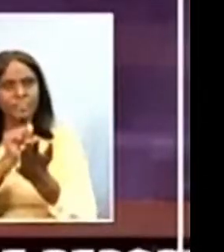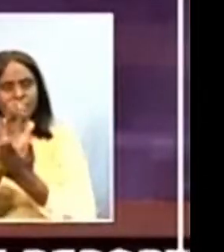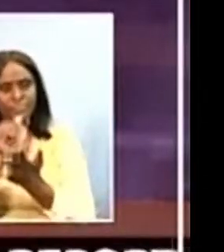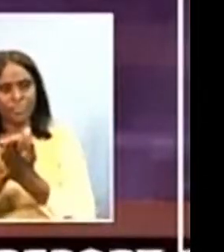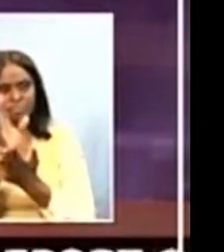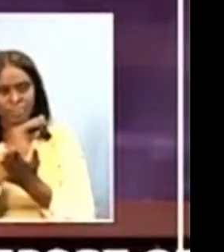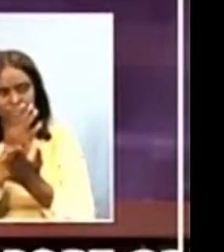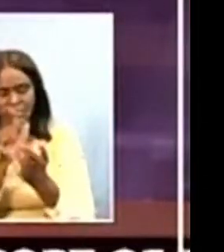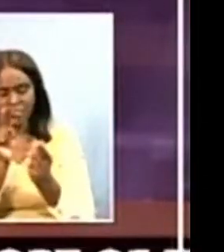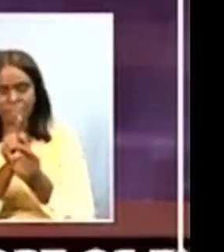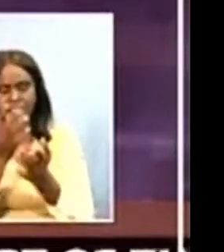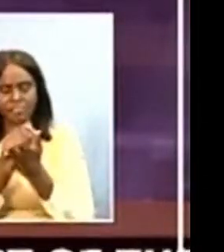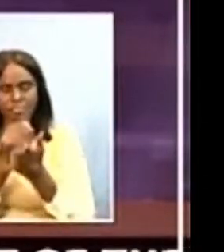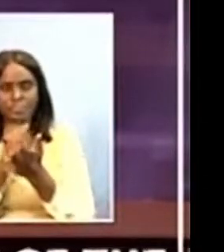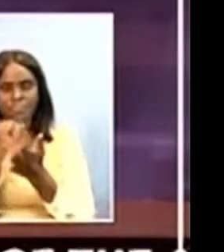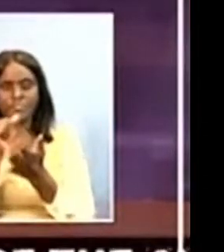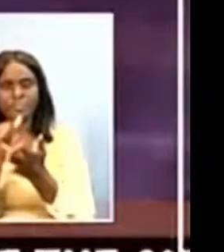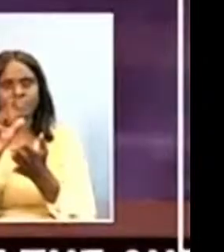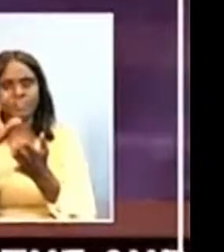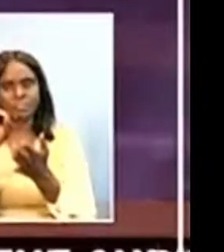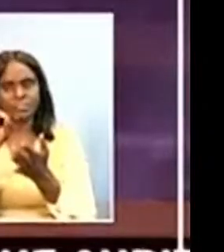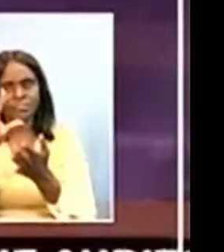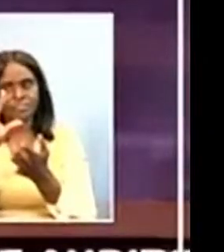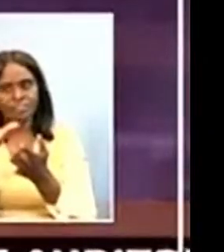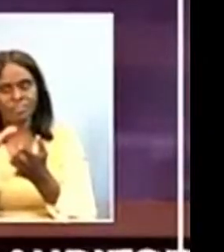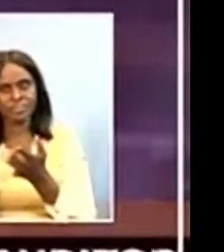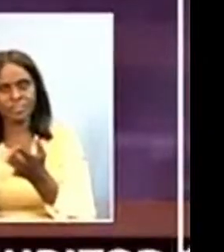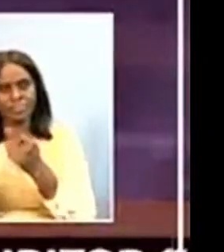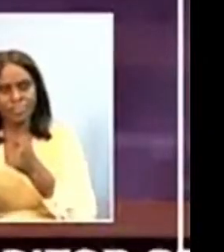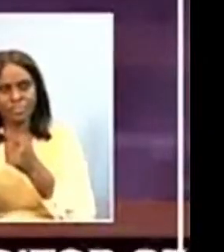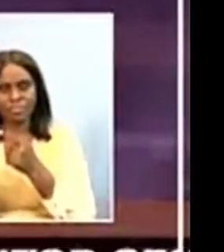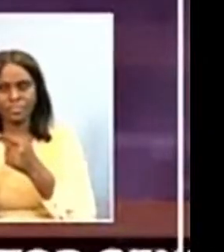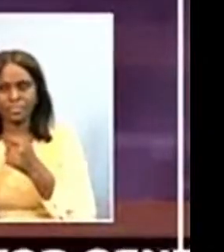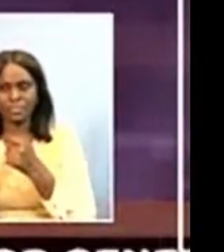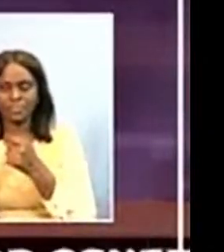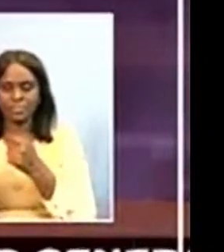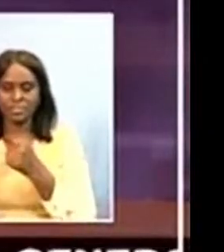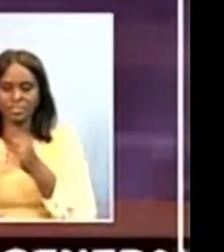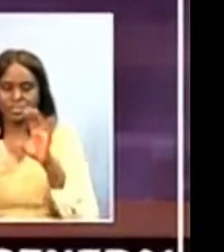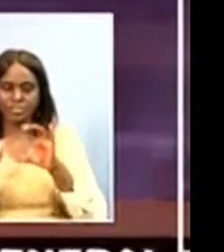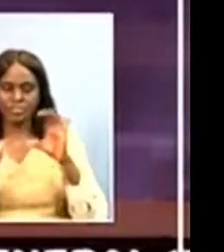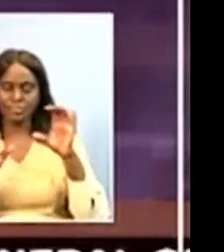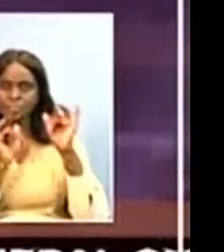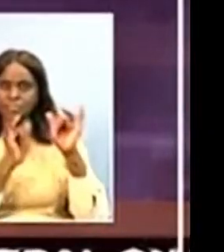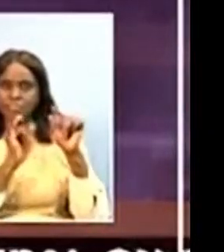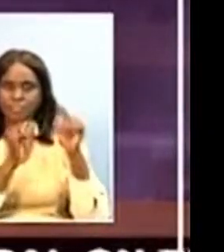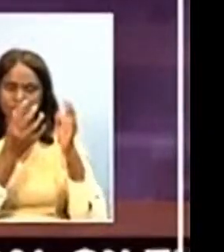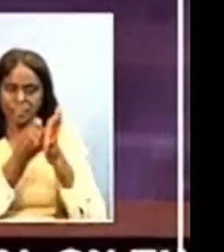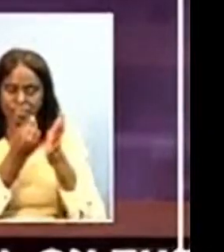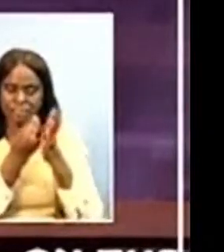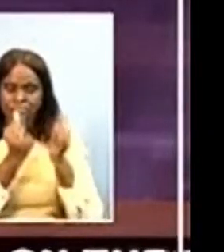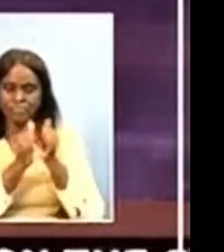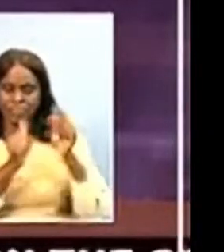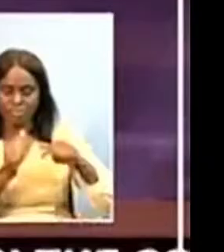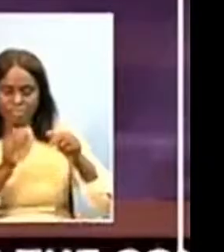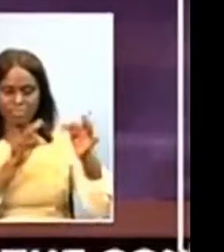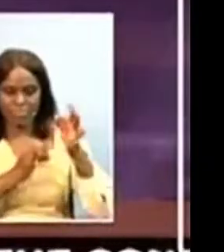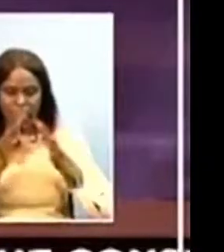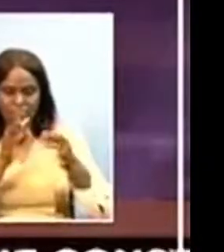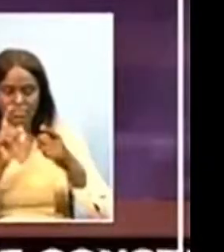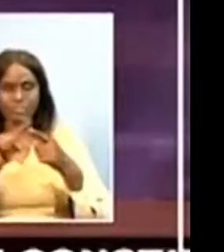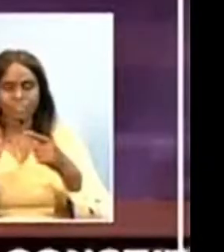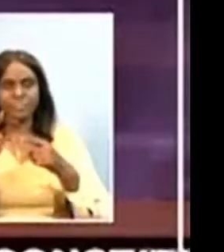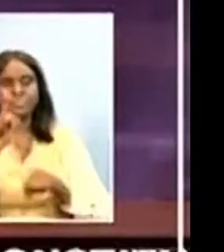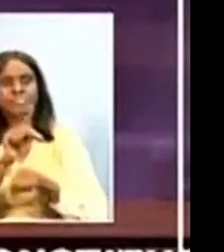re-advertisement. Unspent funds, approximately 35% of allocated funds remained unspent, with delays attributed to